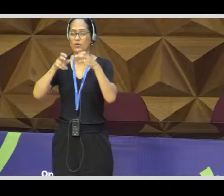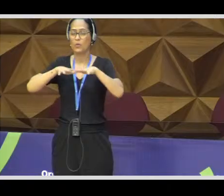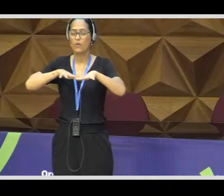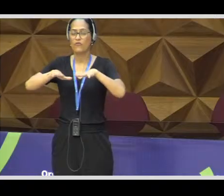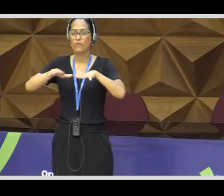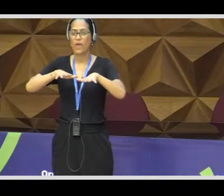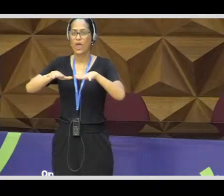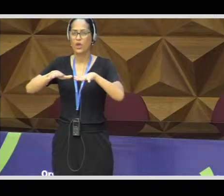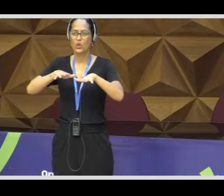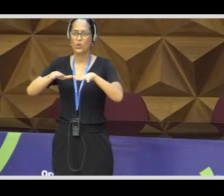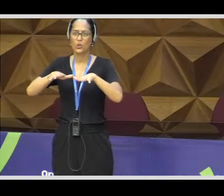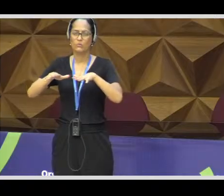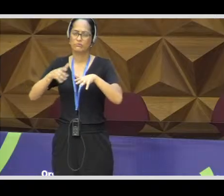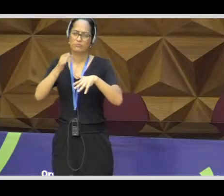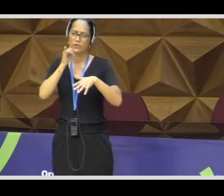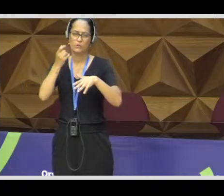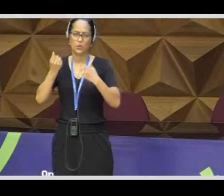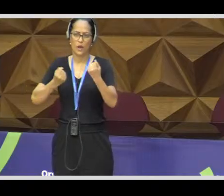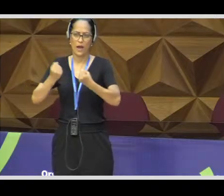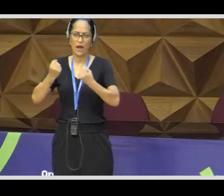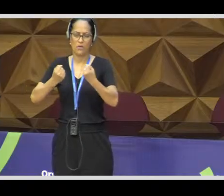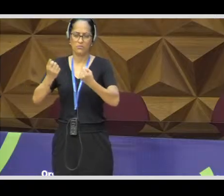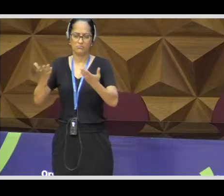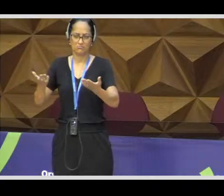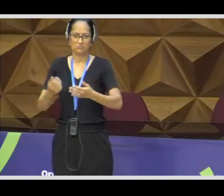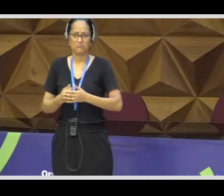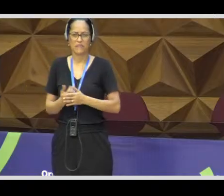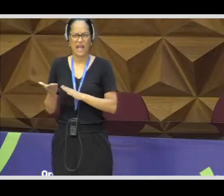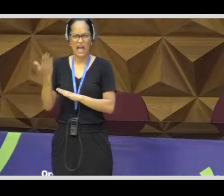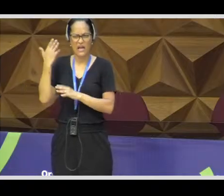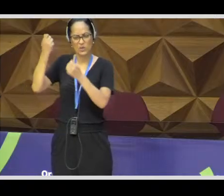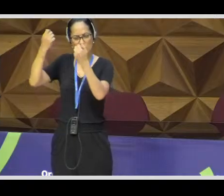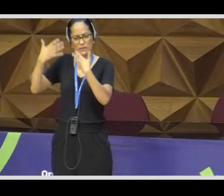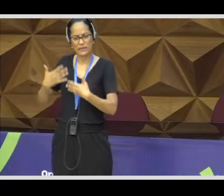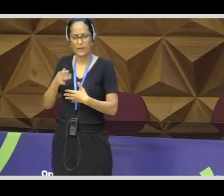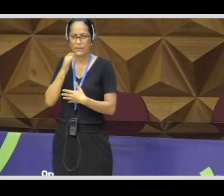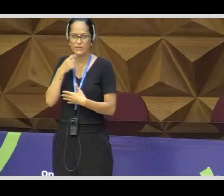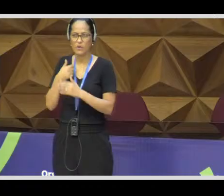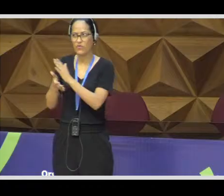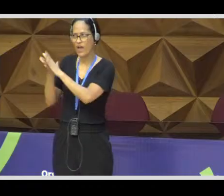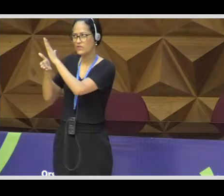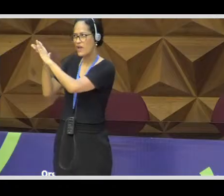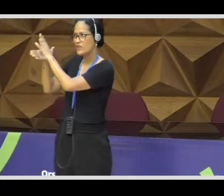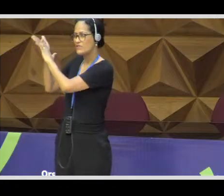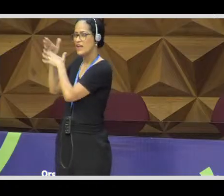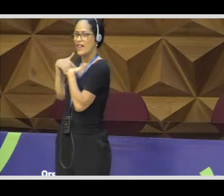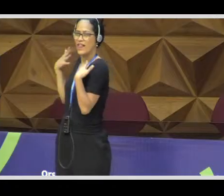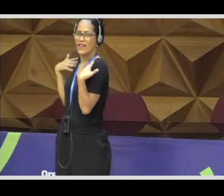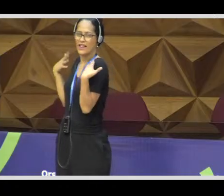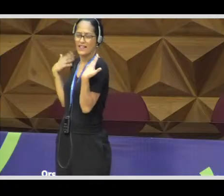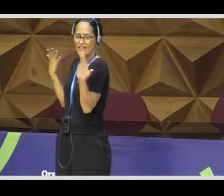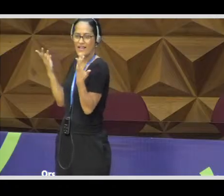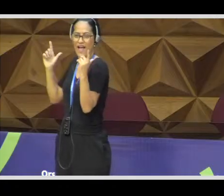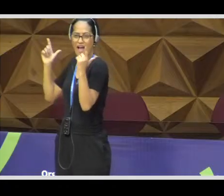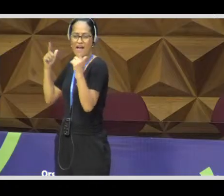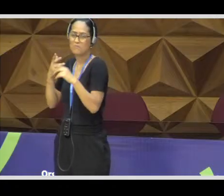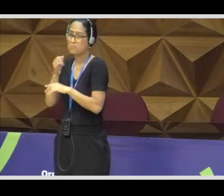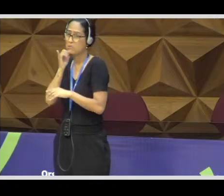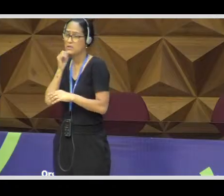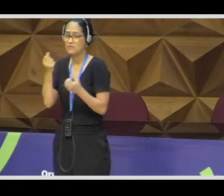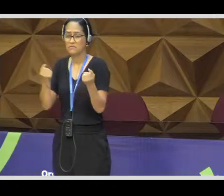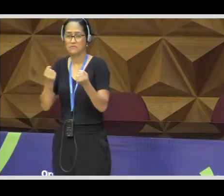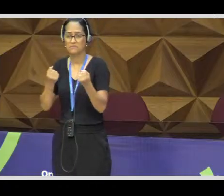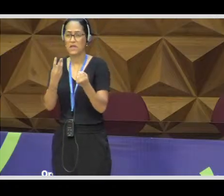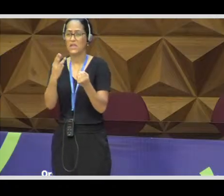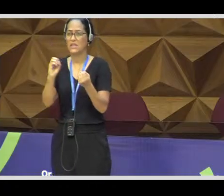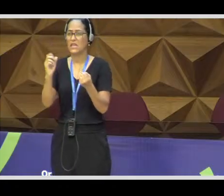So I mentioned before, maybe I can make my trip seem more exciting if I'm driving at 30 miles per hour, but if I can see that I'm driving at